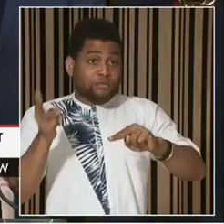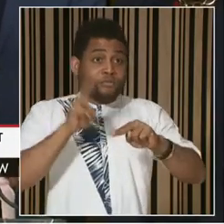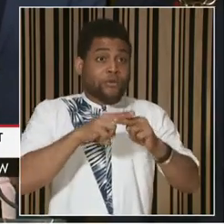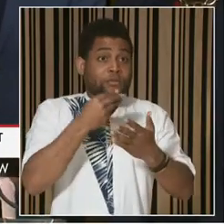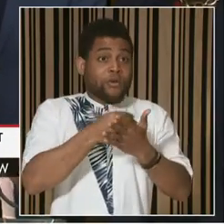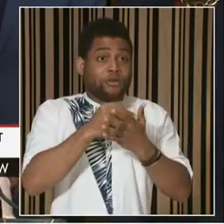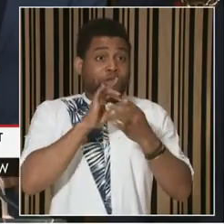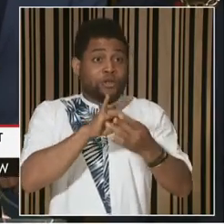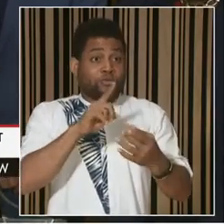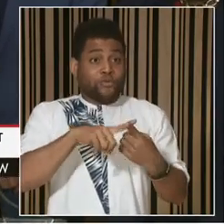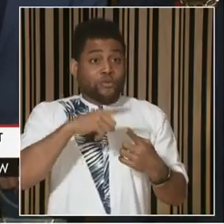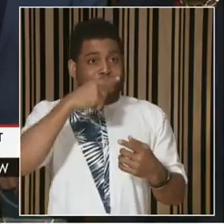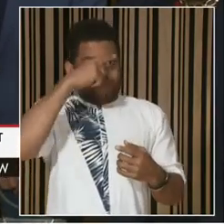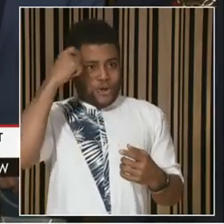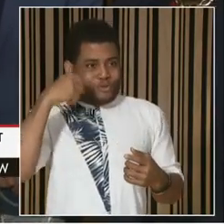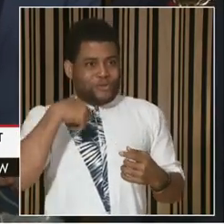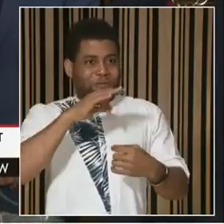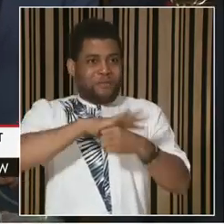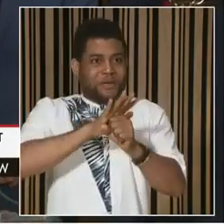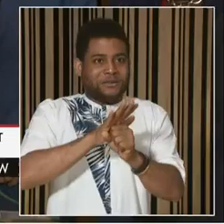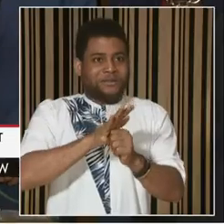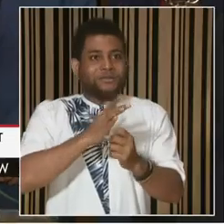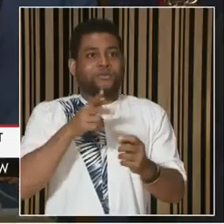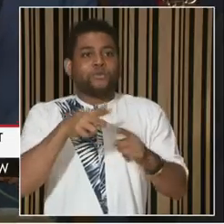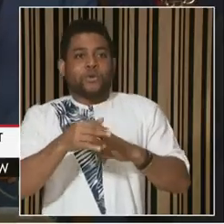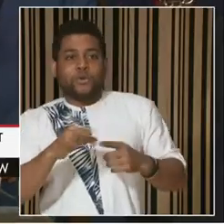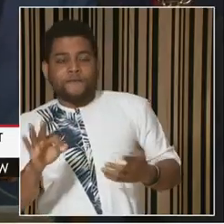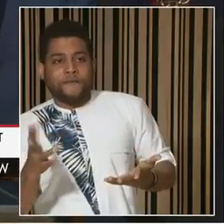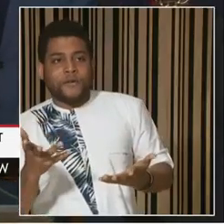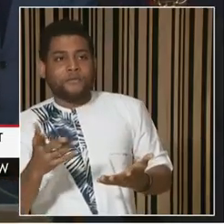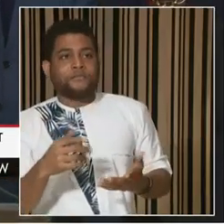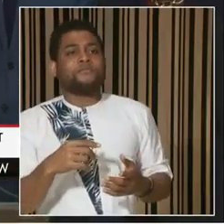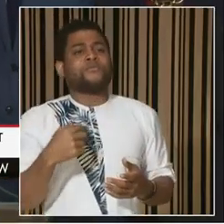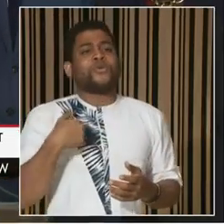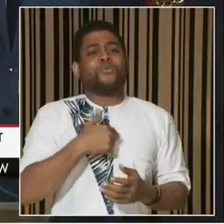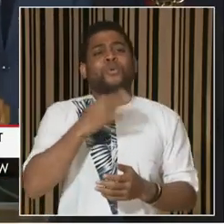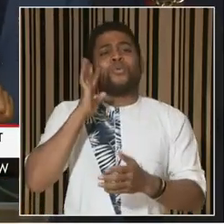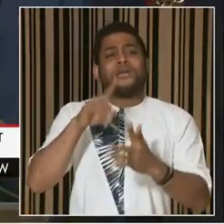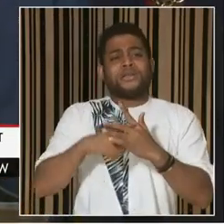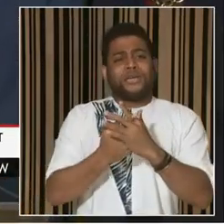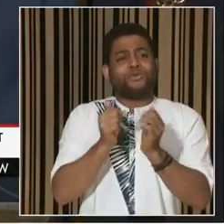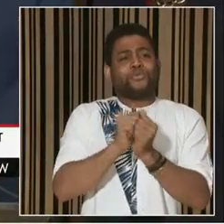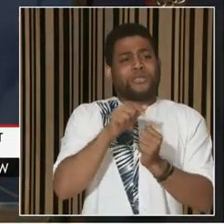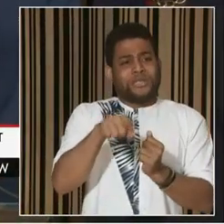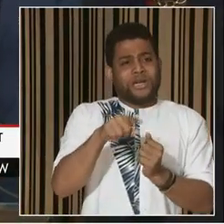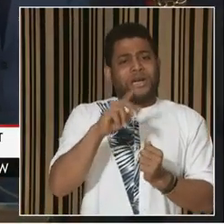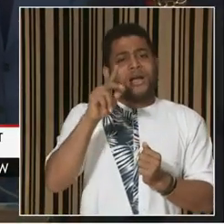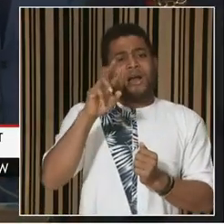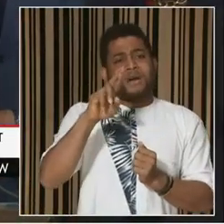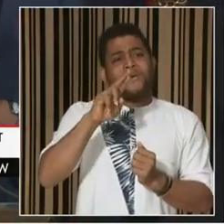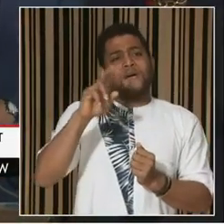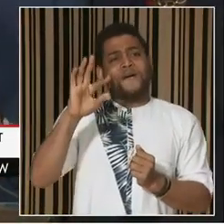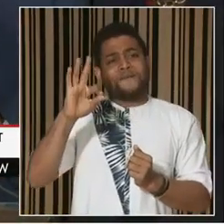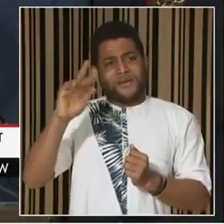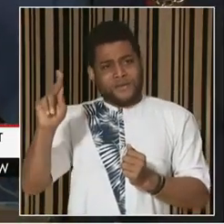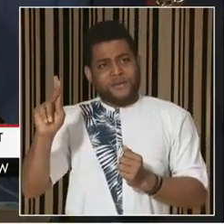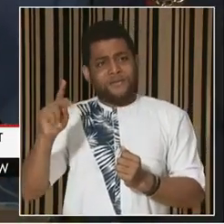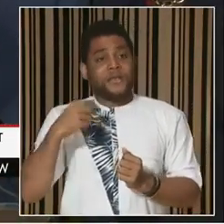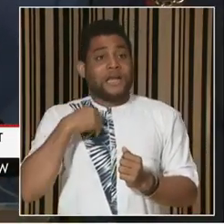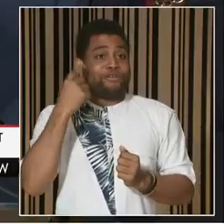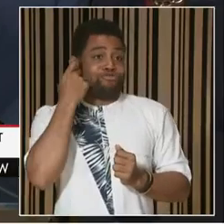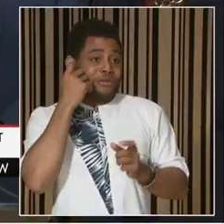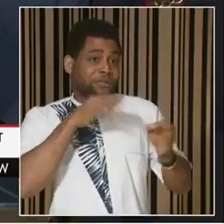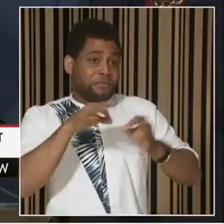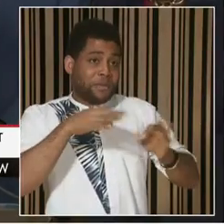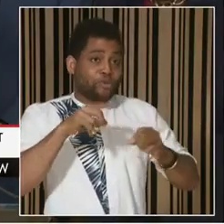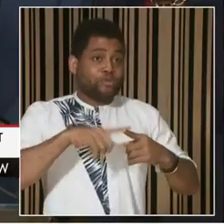pandemic? Well, thank you for that question. So let me start with RFK. And as I explained to the council members, we've used this